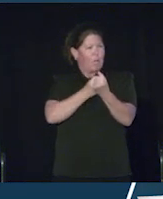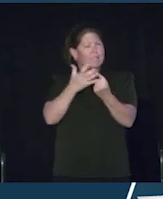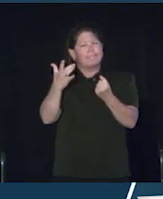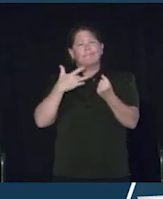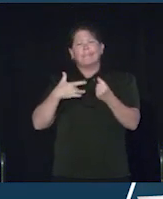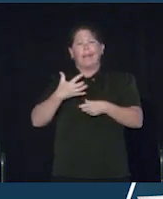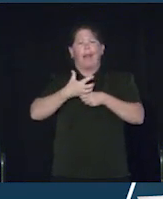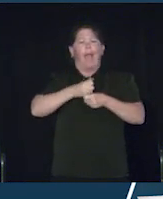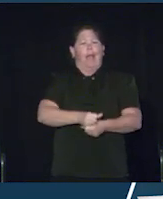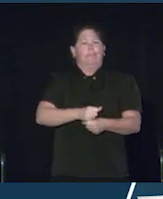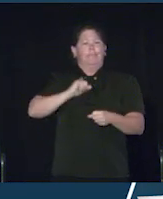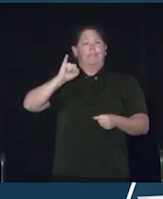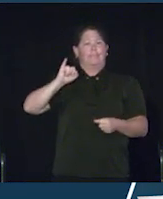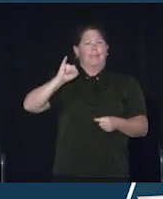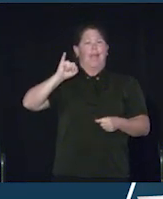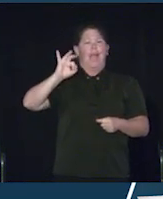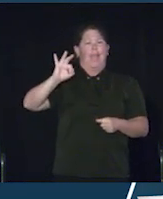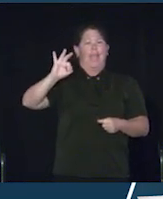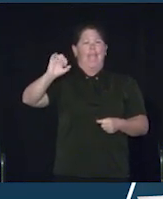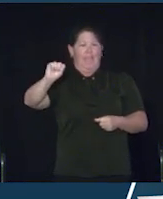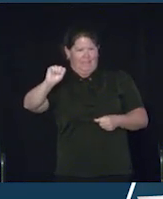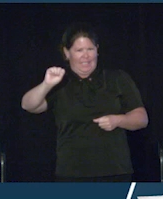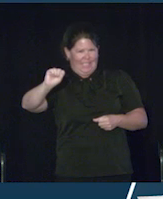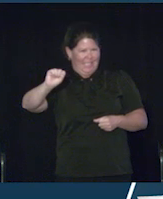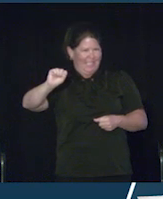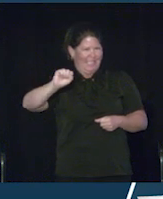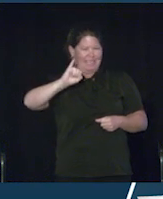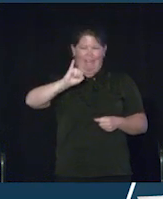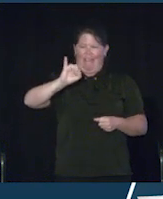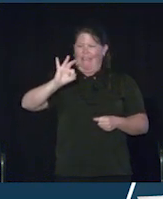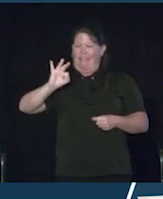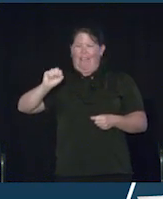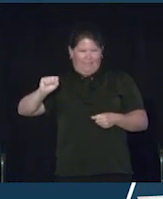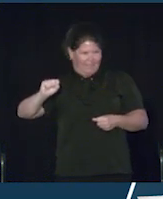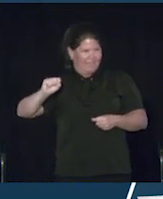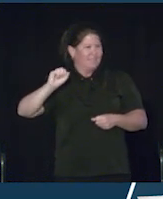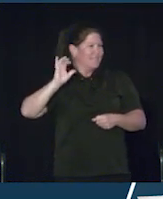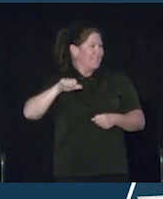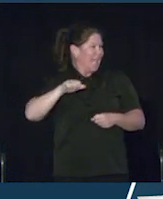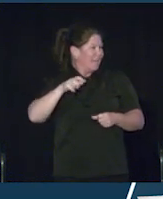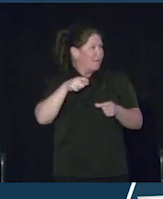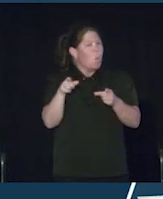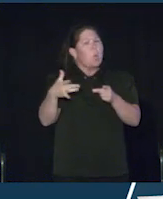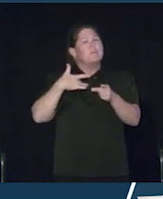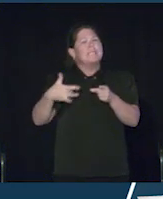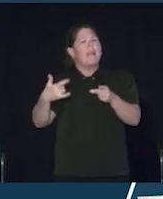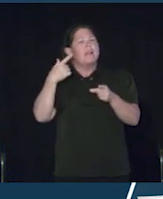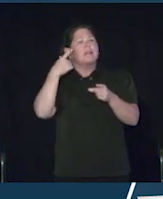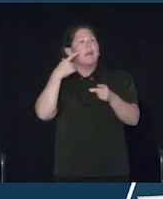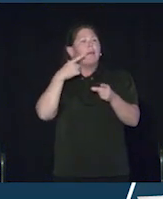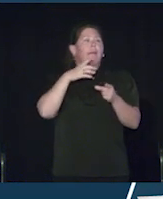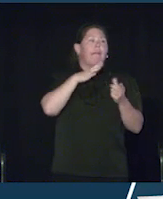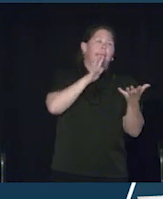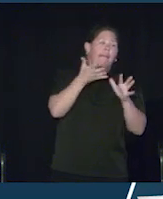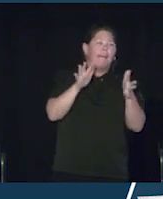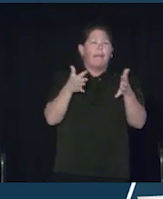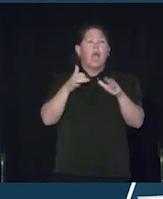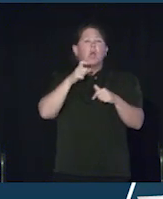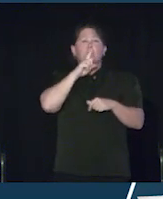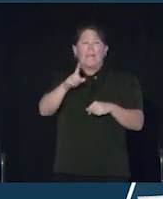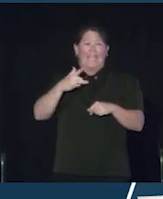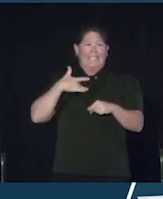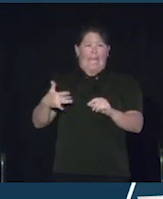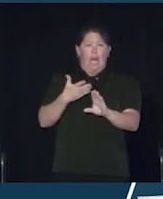similar to the iBudget waiver, but we use it for a specific group of people, usually for pre-enrollment clients, but it kind of depends on